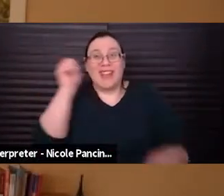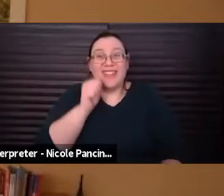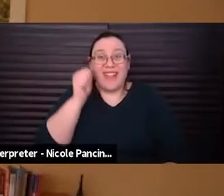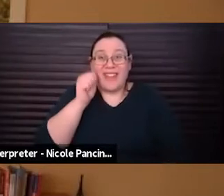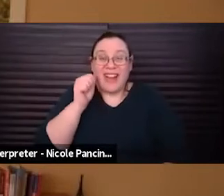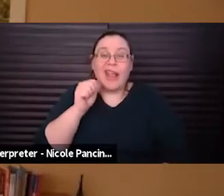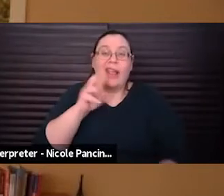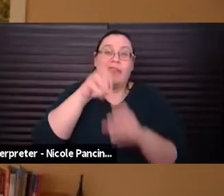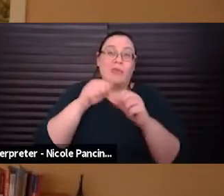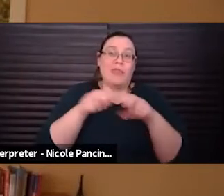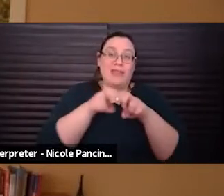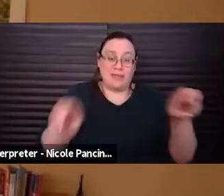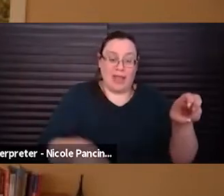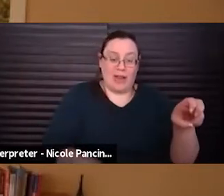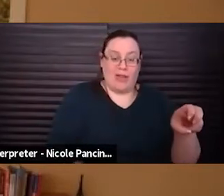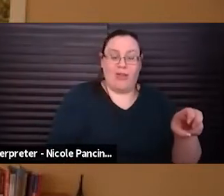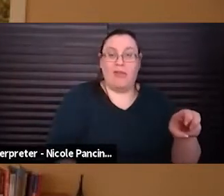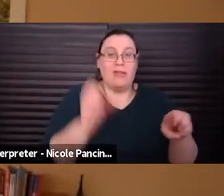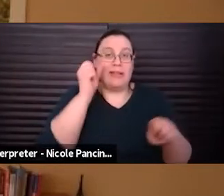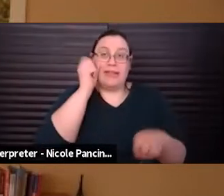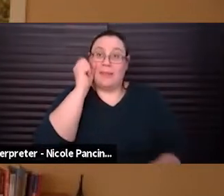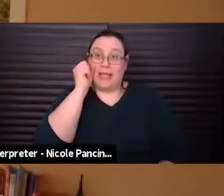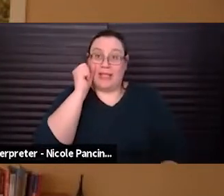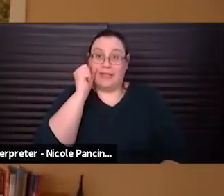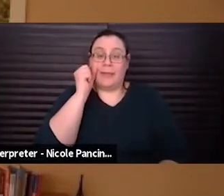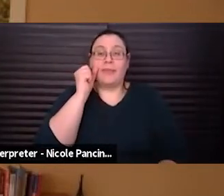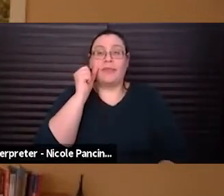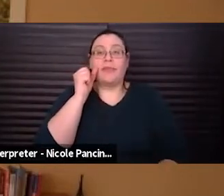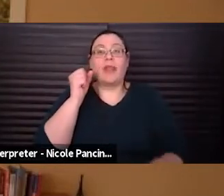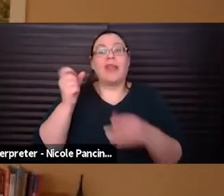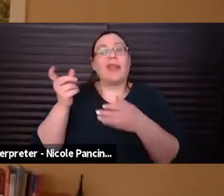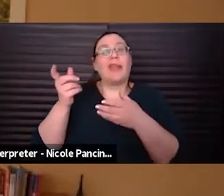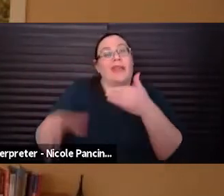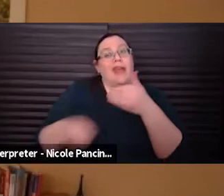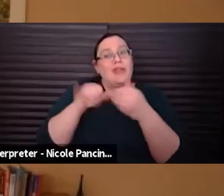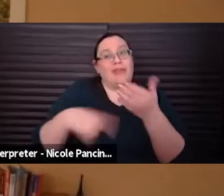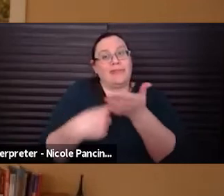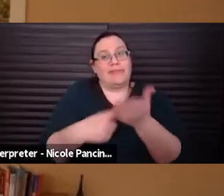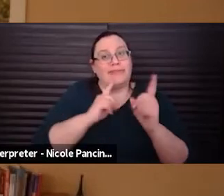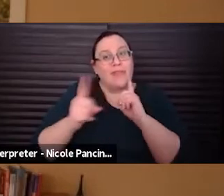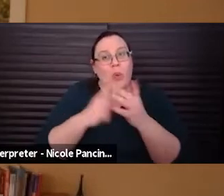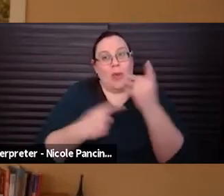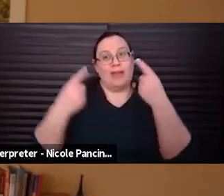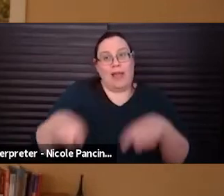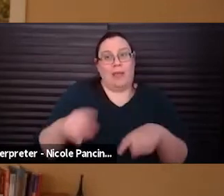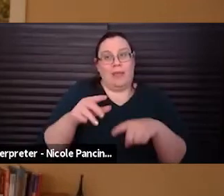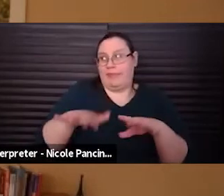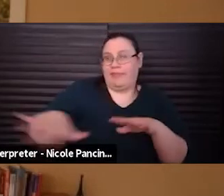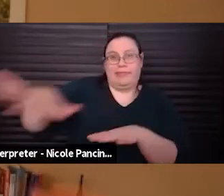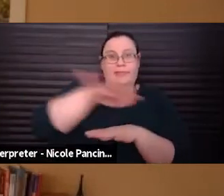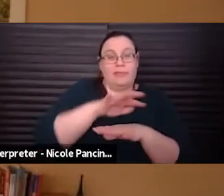on this panel is incredible because they are bringing to this conversation what is happening on the ground. And I hope,